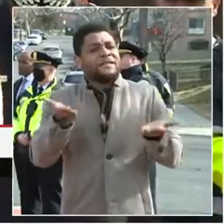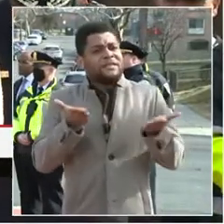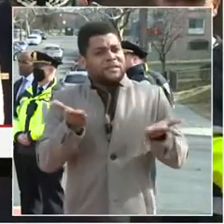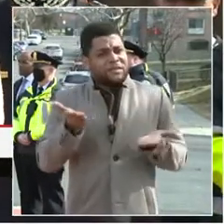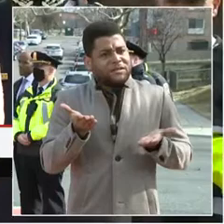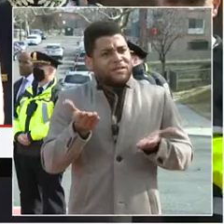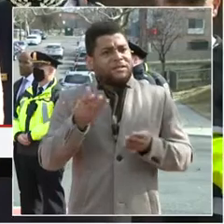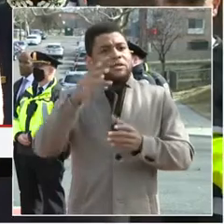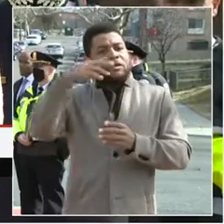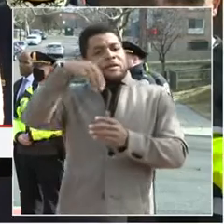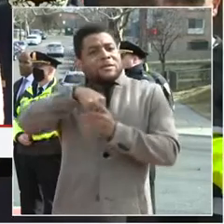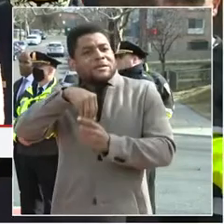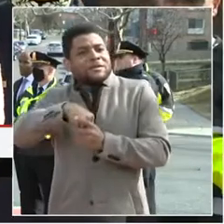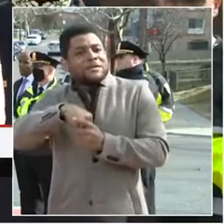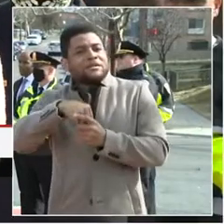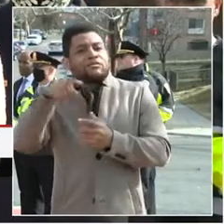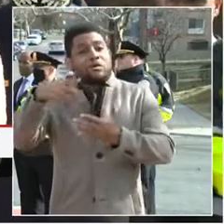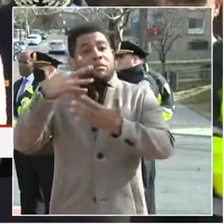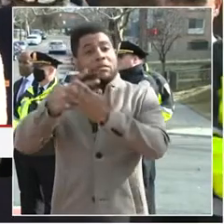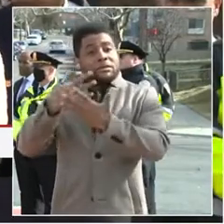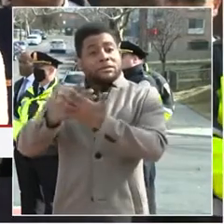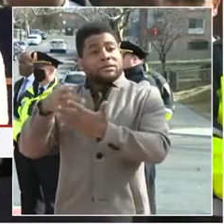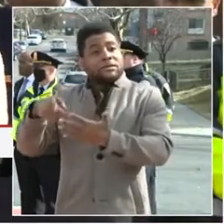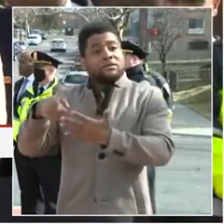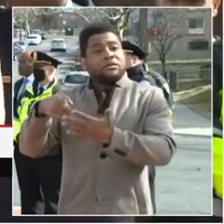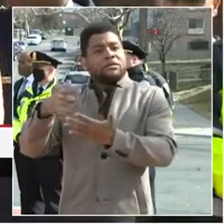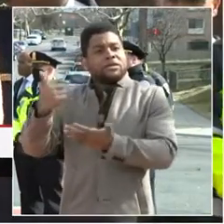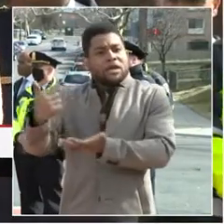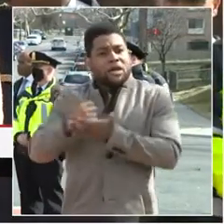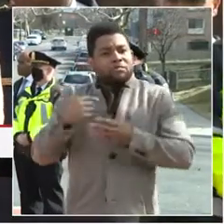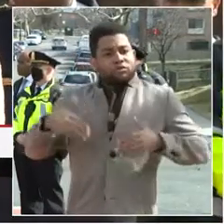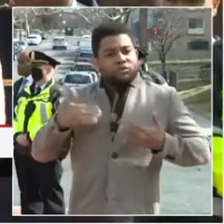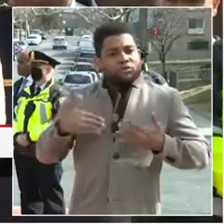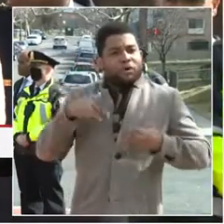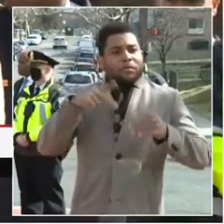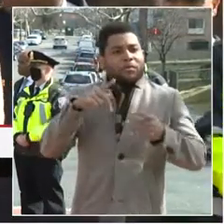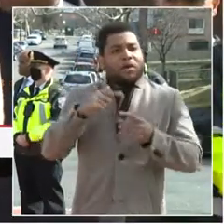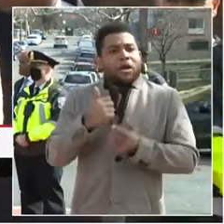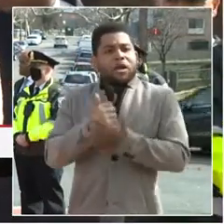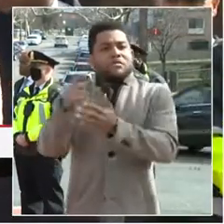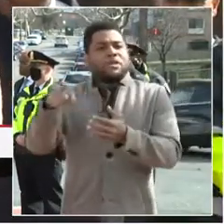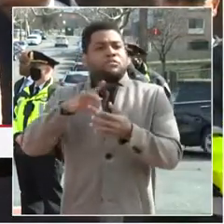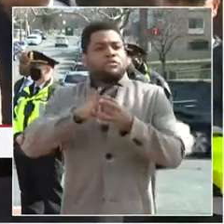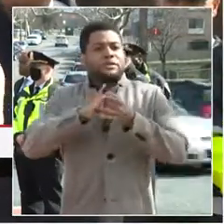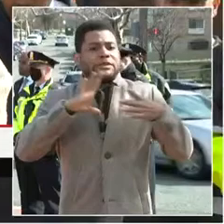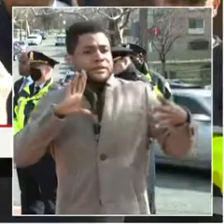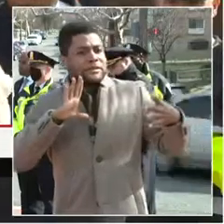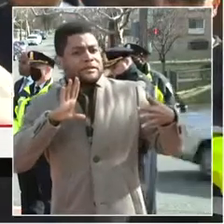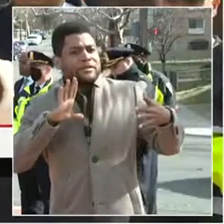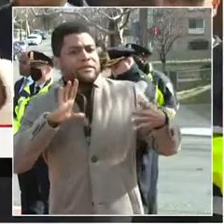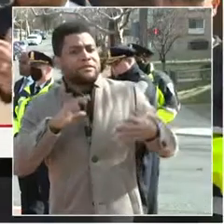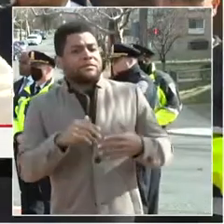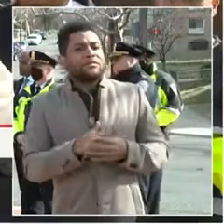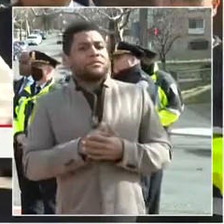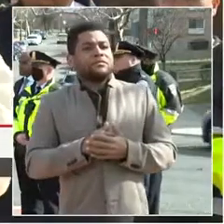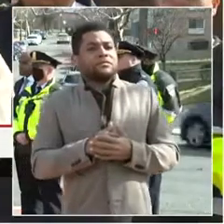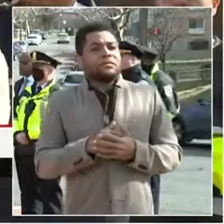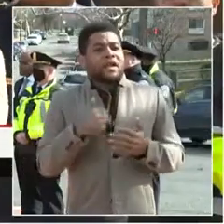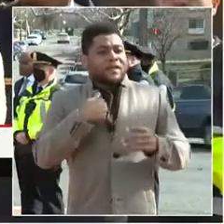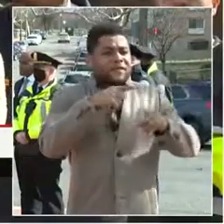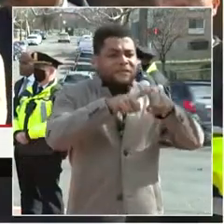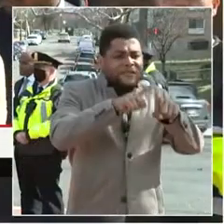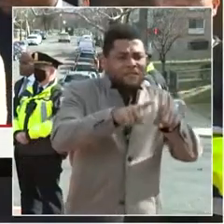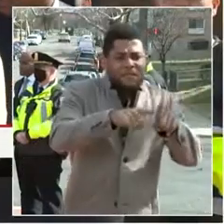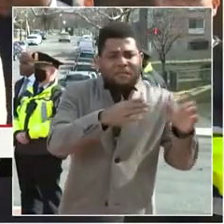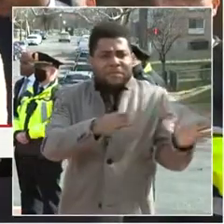secure facilities to help the young people when they actually get released. There's several different efforts, and we are talking about increased